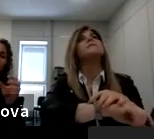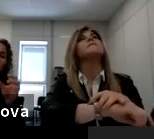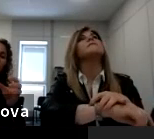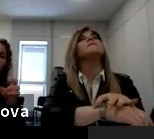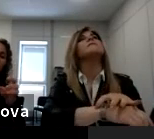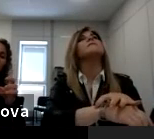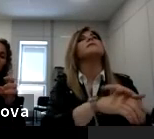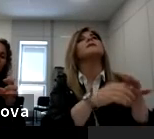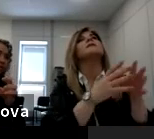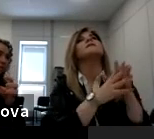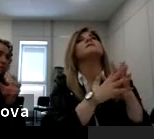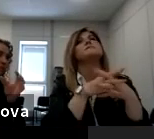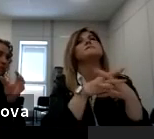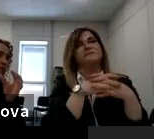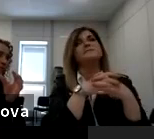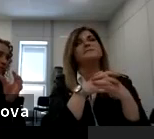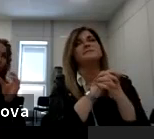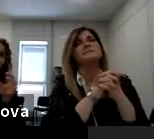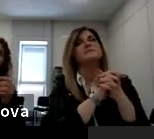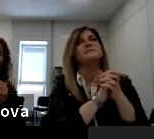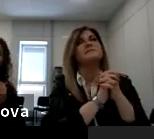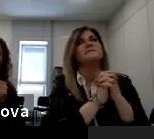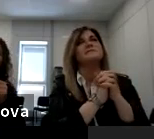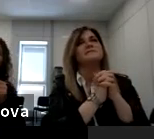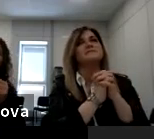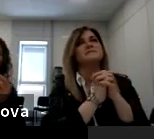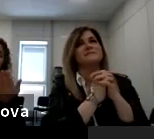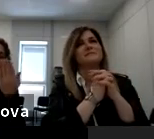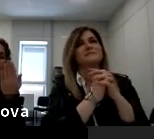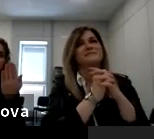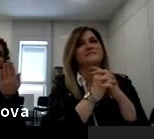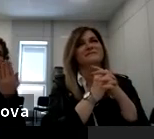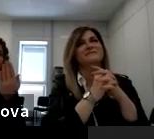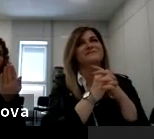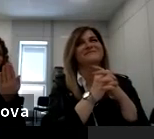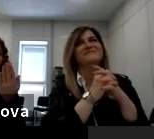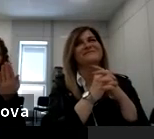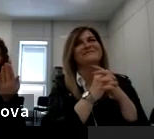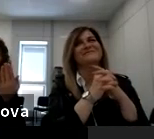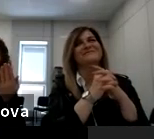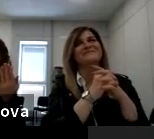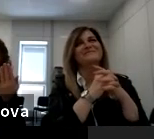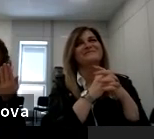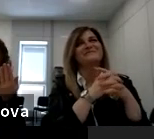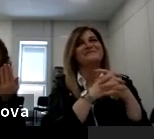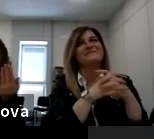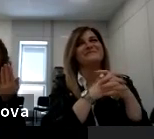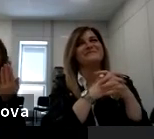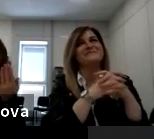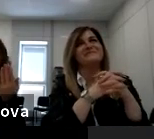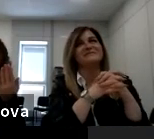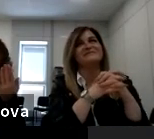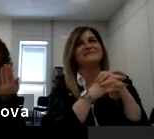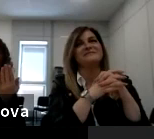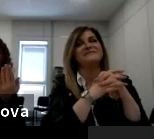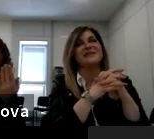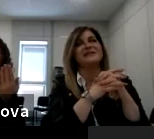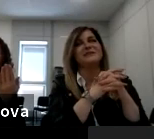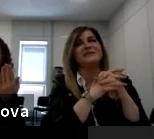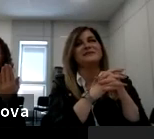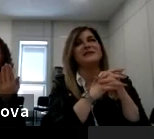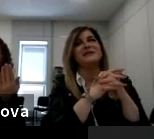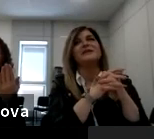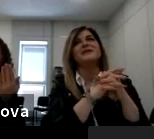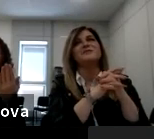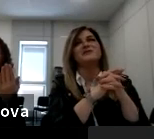diffused lens, diffuser. They are just direct view. You can see.